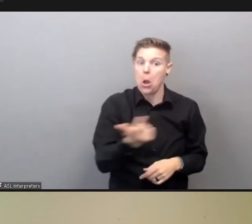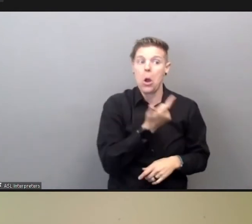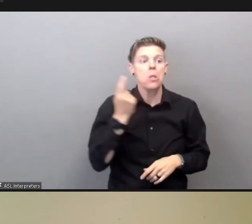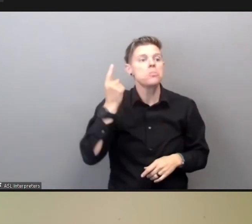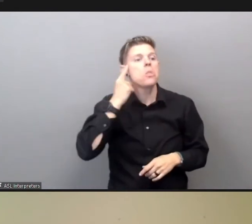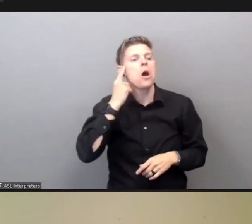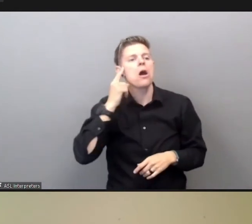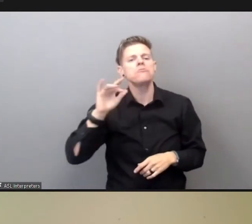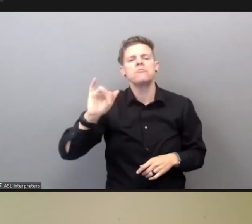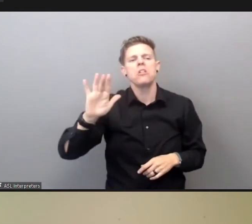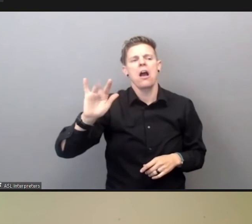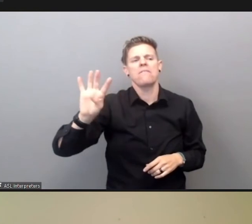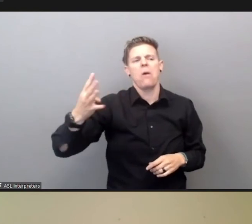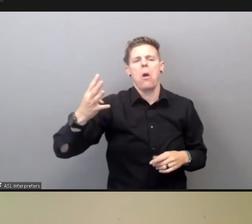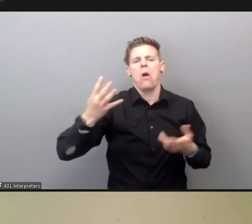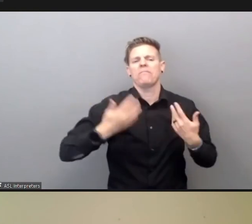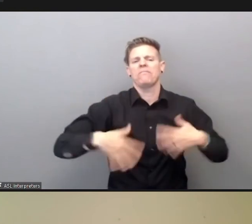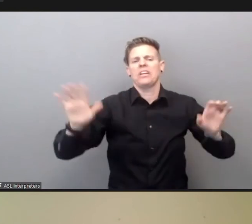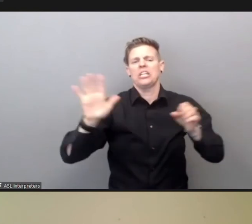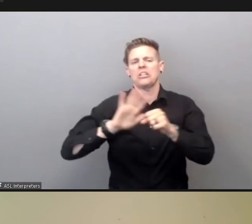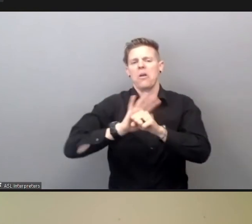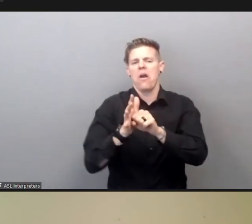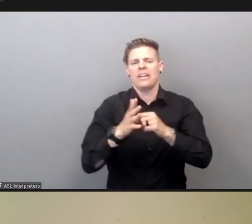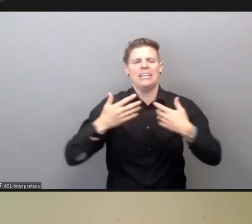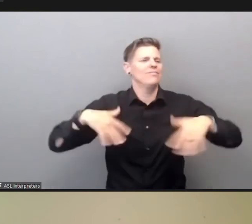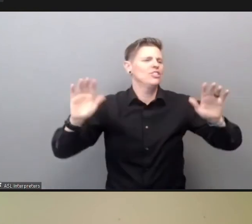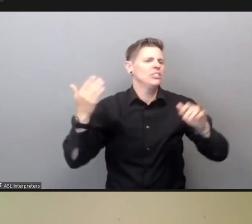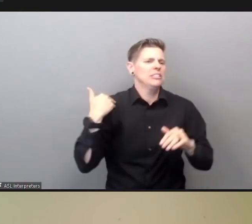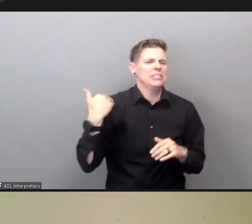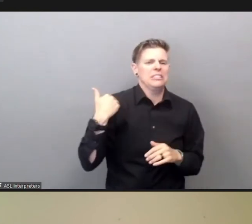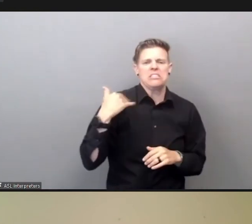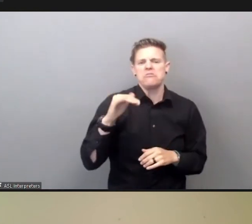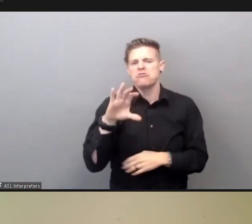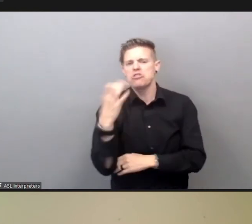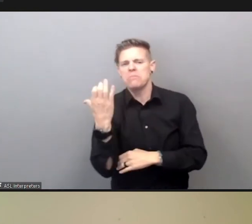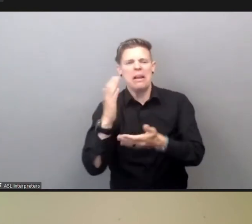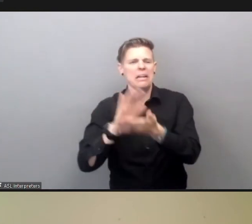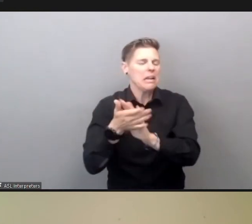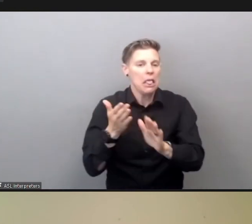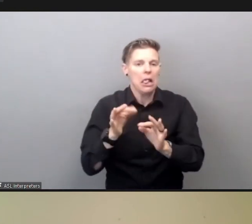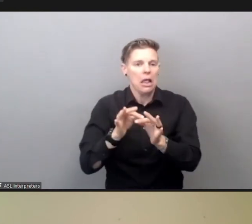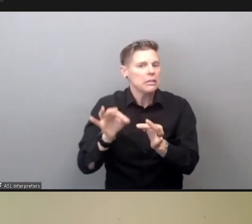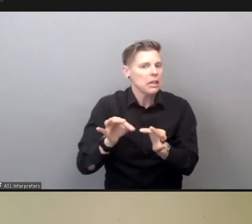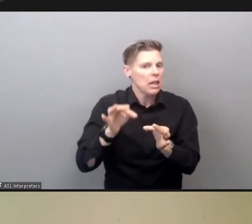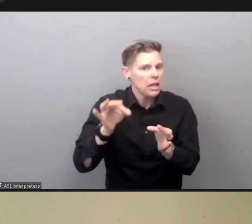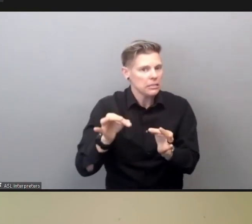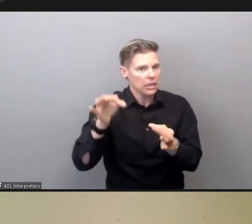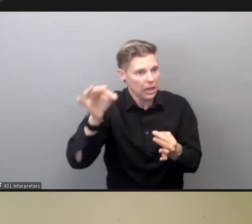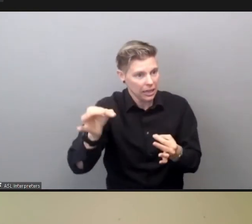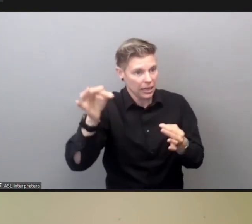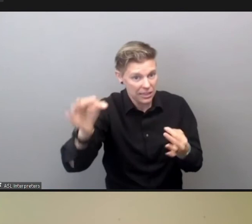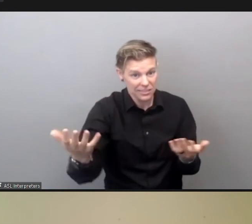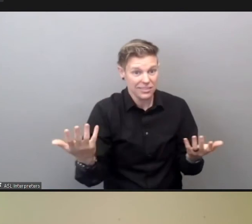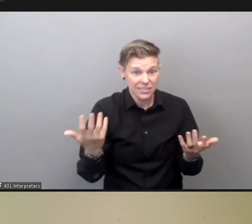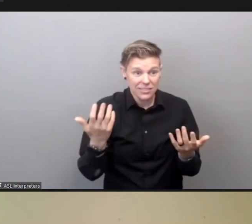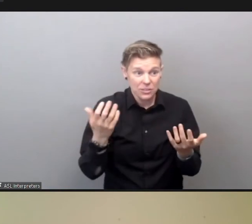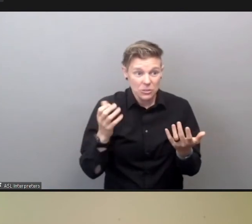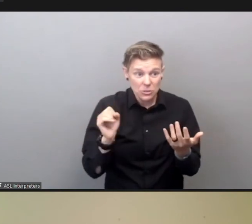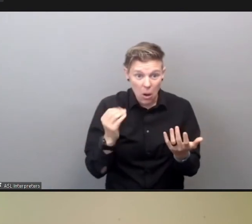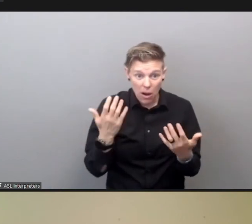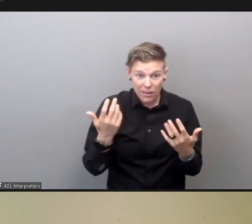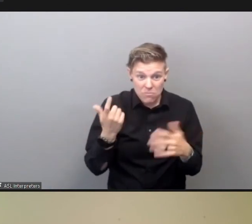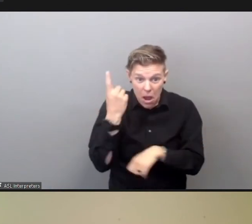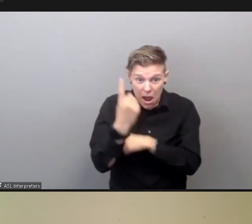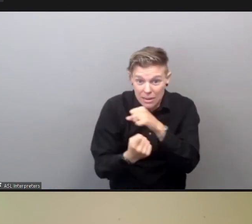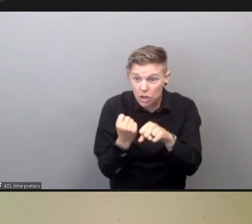by Christmas, name your holiday. Could we be looking at a 1, 2, or 3 year continuation on some level of this pandemic? And